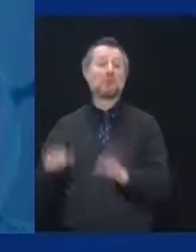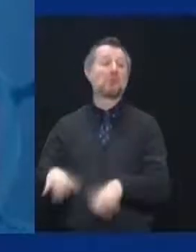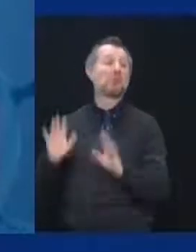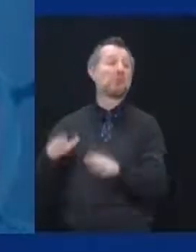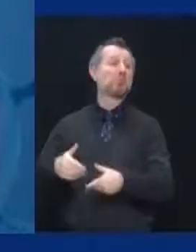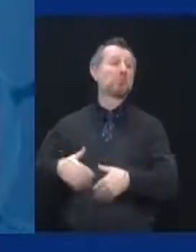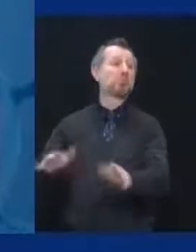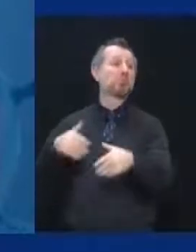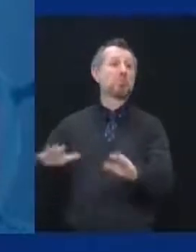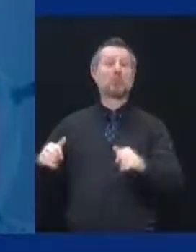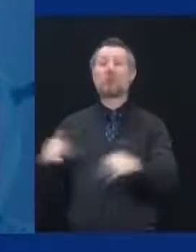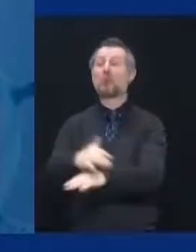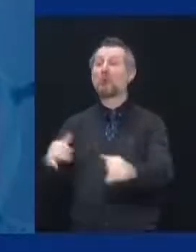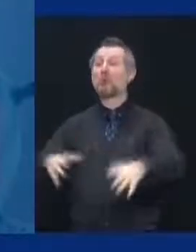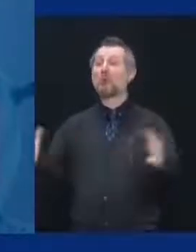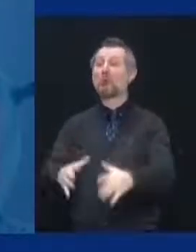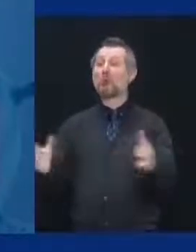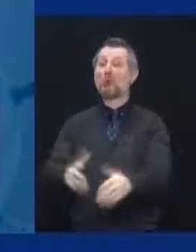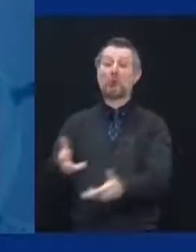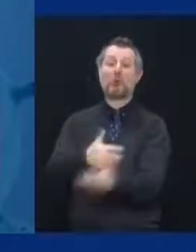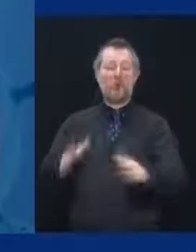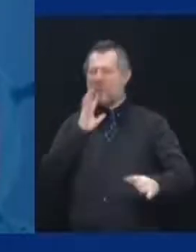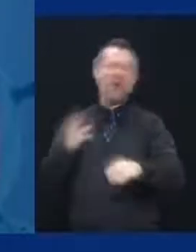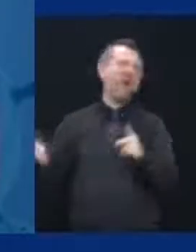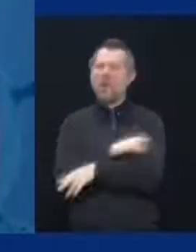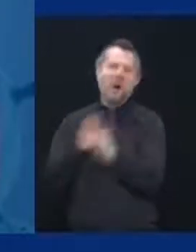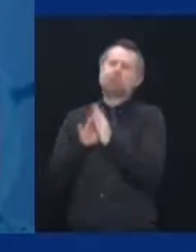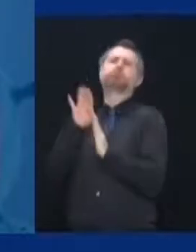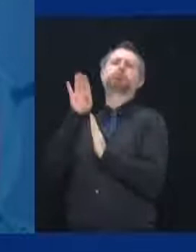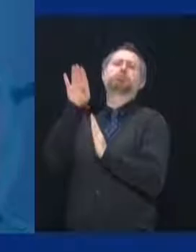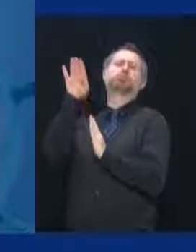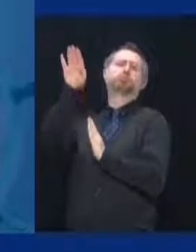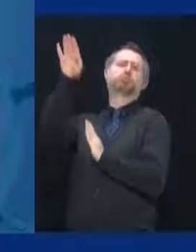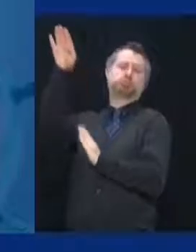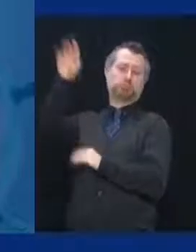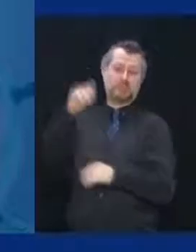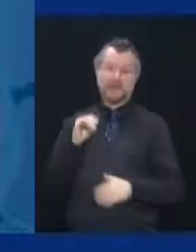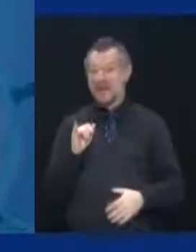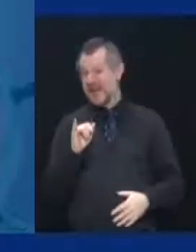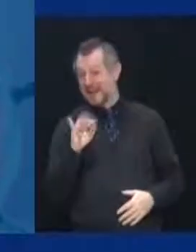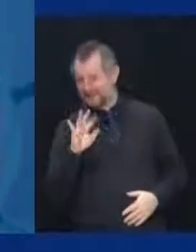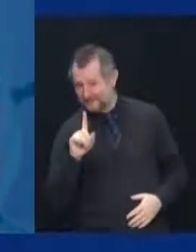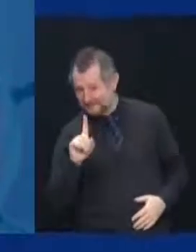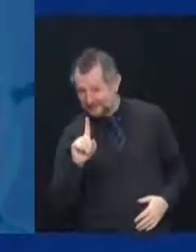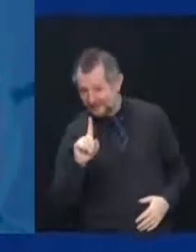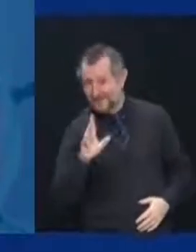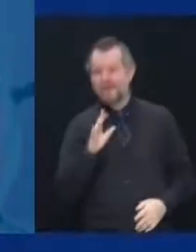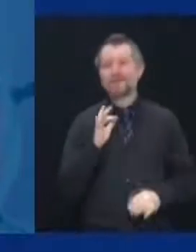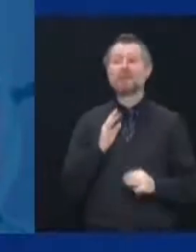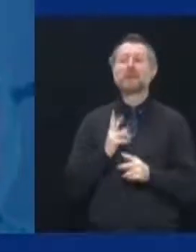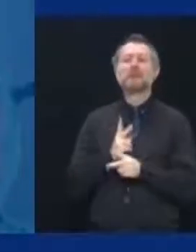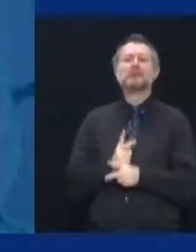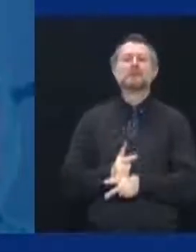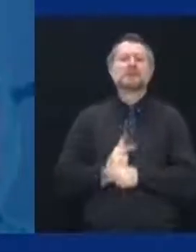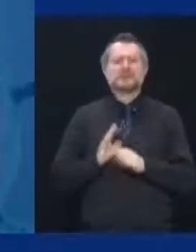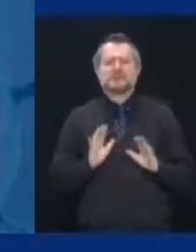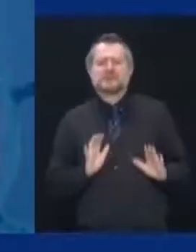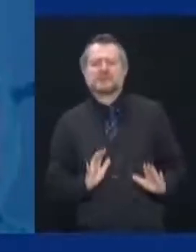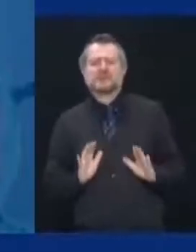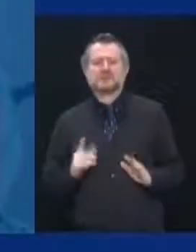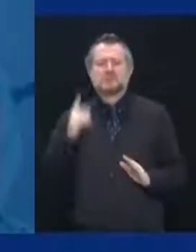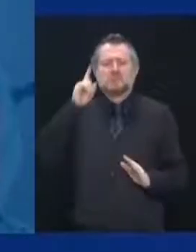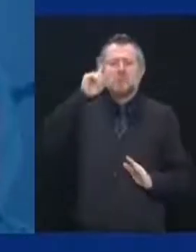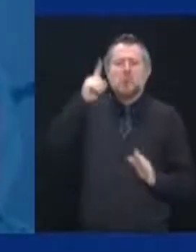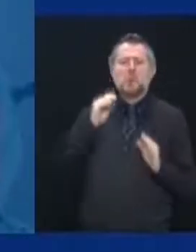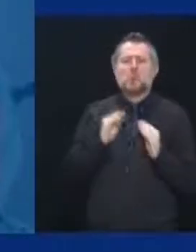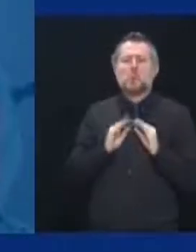more. What would have happened if we were more careful, more cautious, more conservative during the holiday season? The